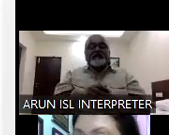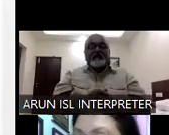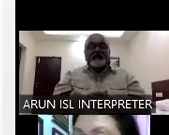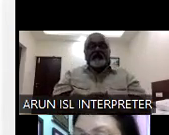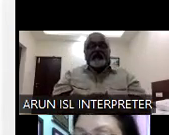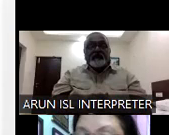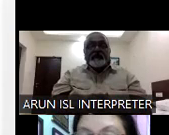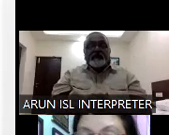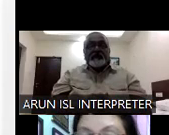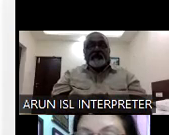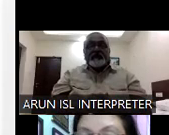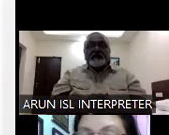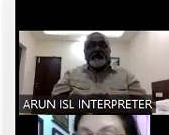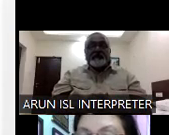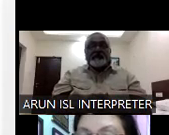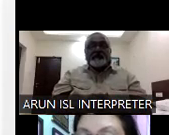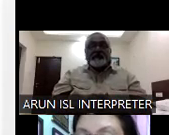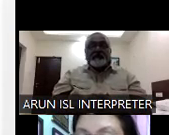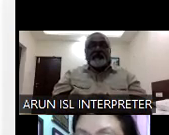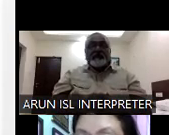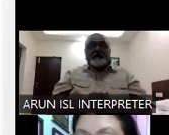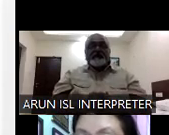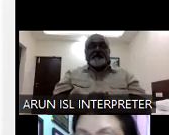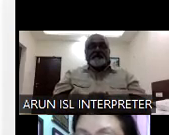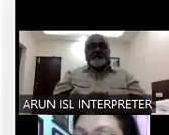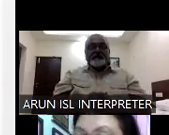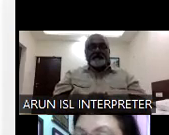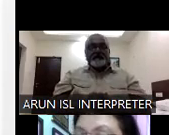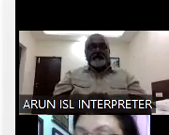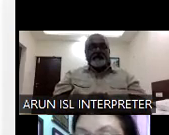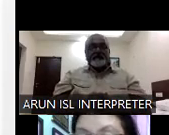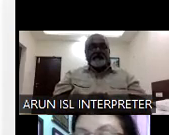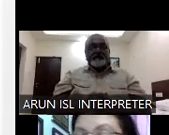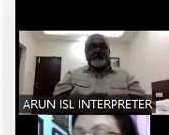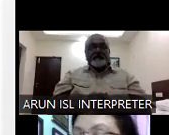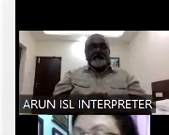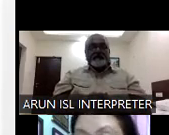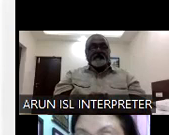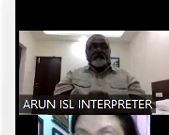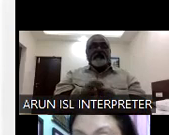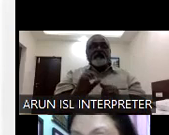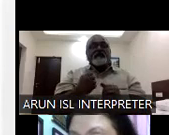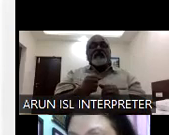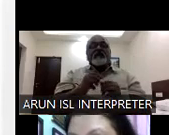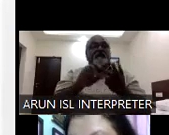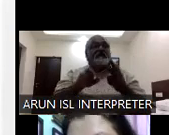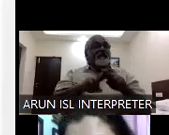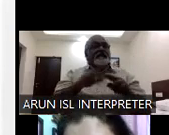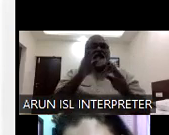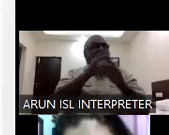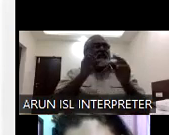the CEO, and you can actually ask through RTI and other things to find